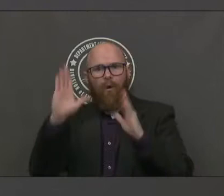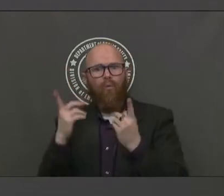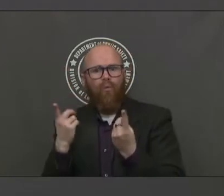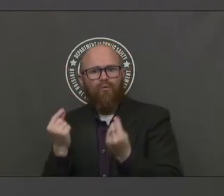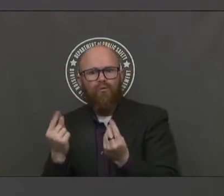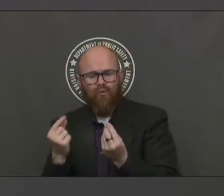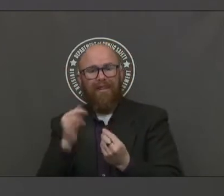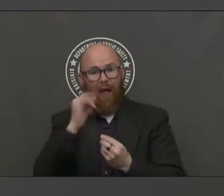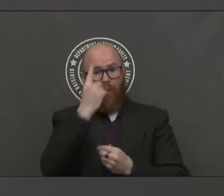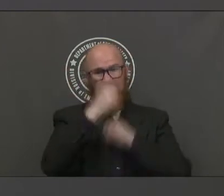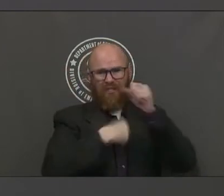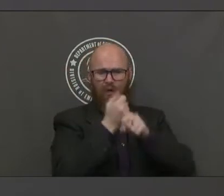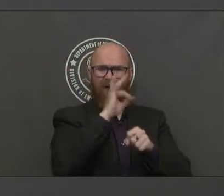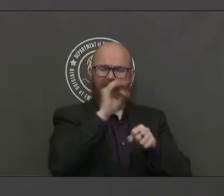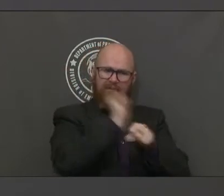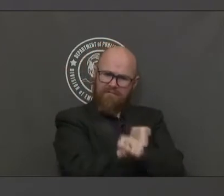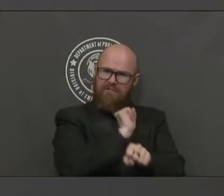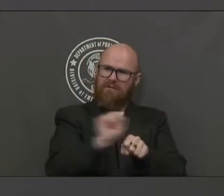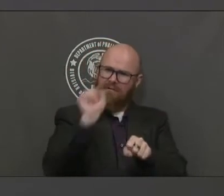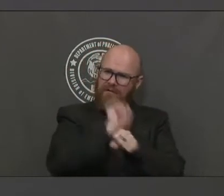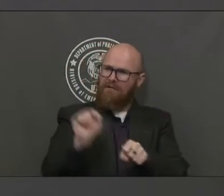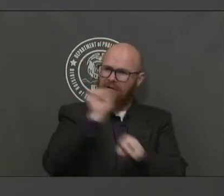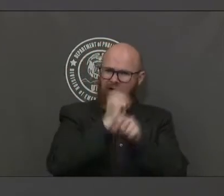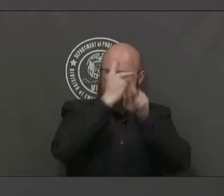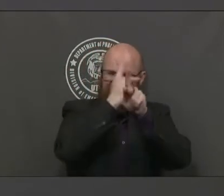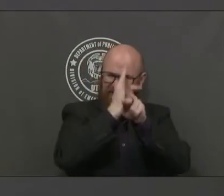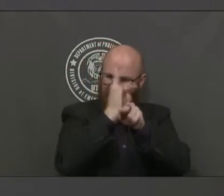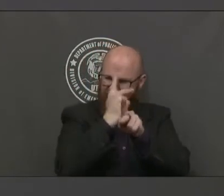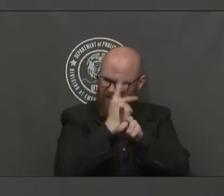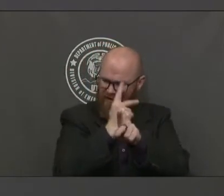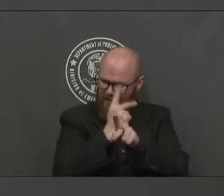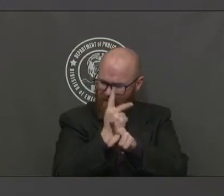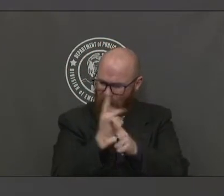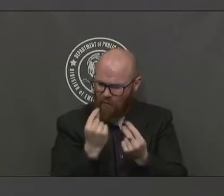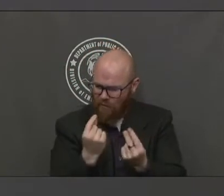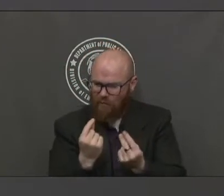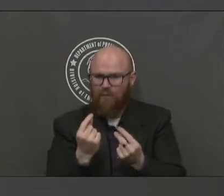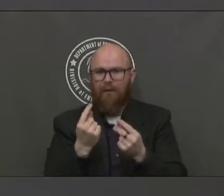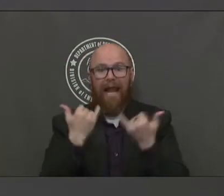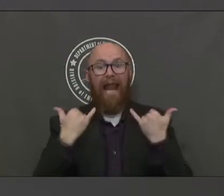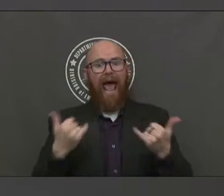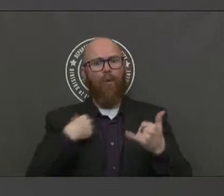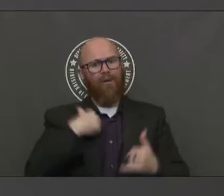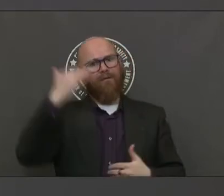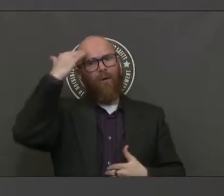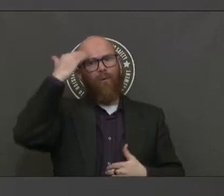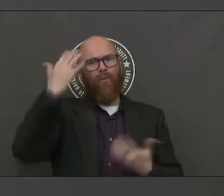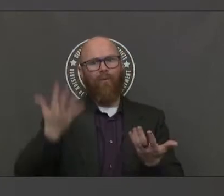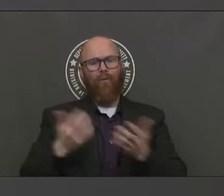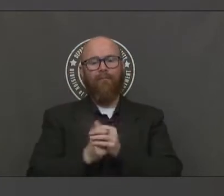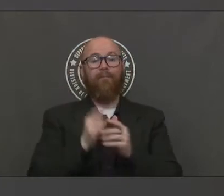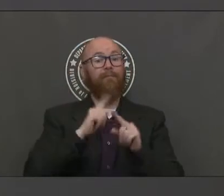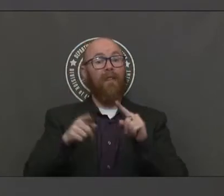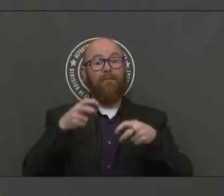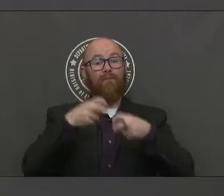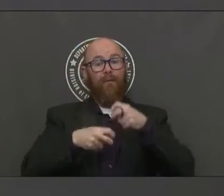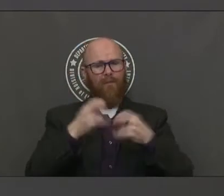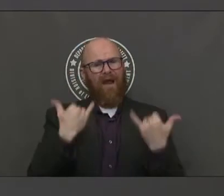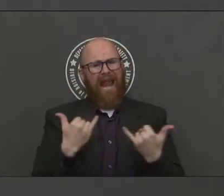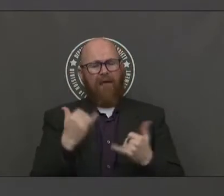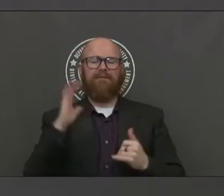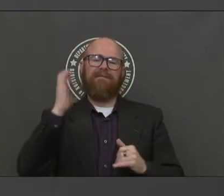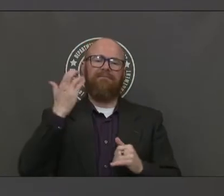these measures just to try to save as many lives as we could. But what I don't want to happen is I don't want people to